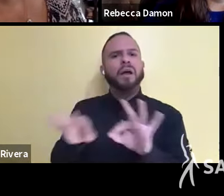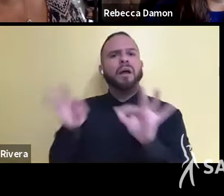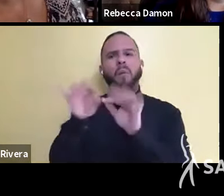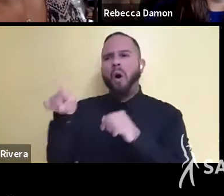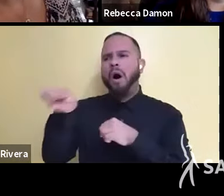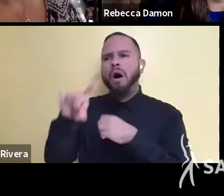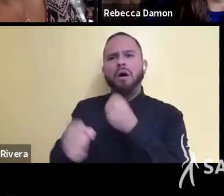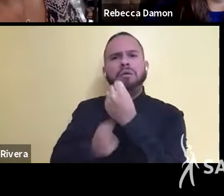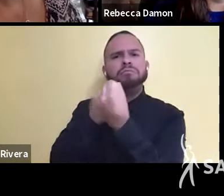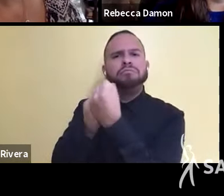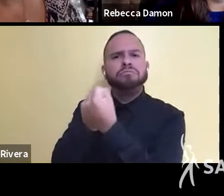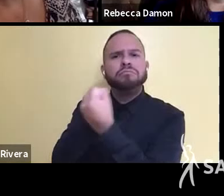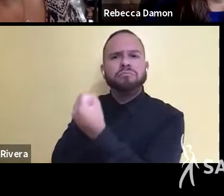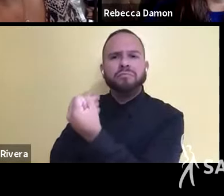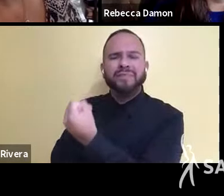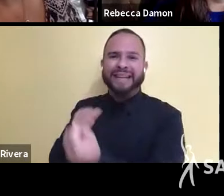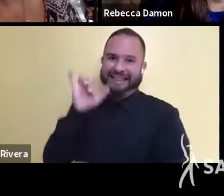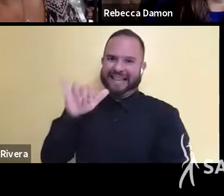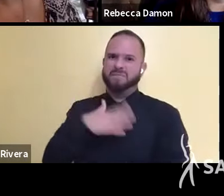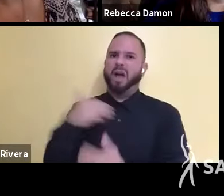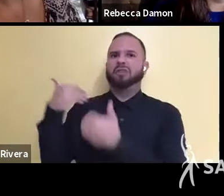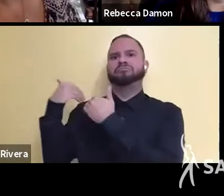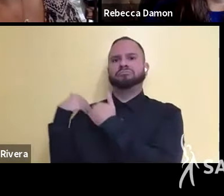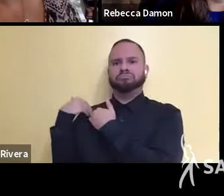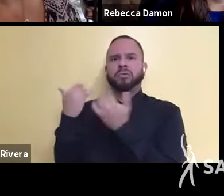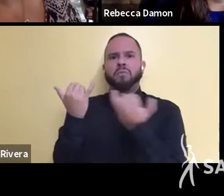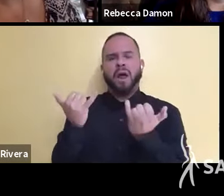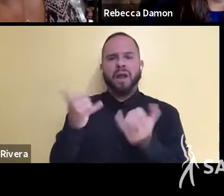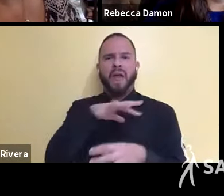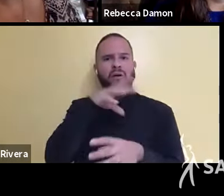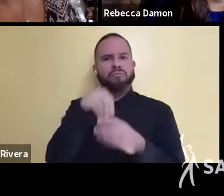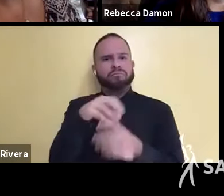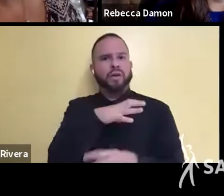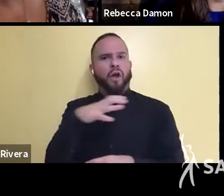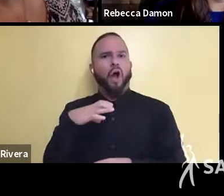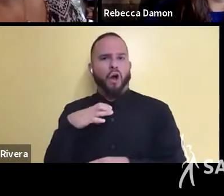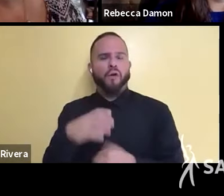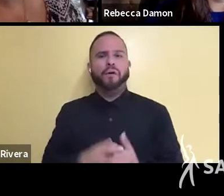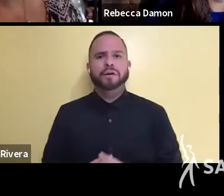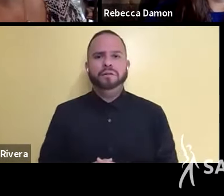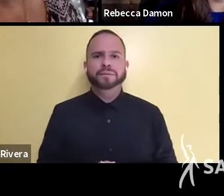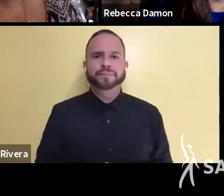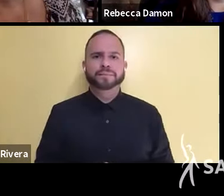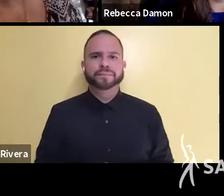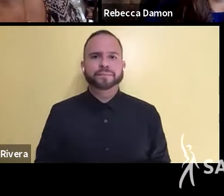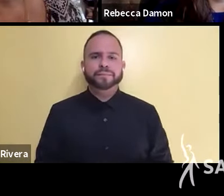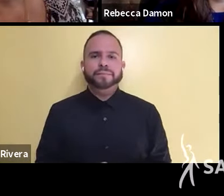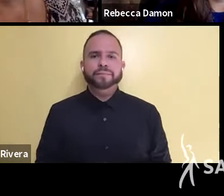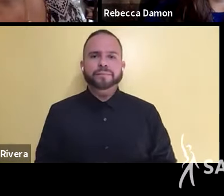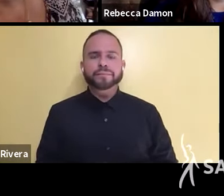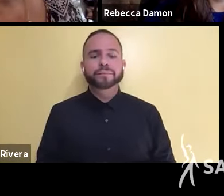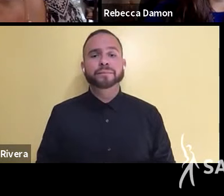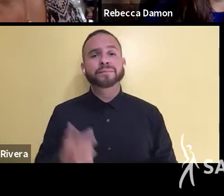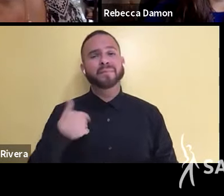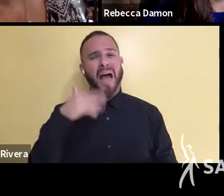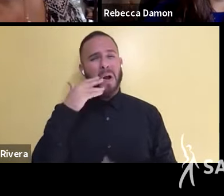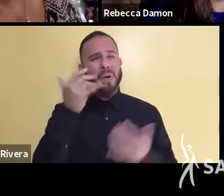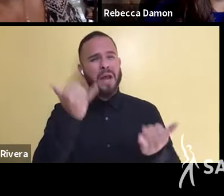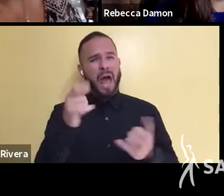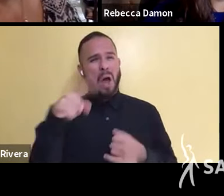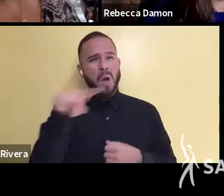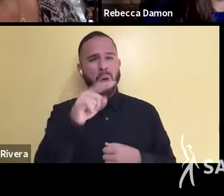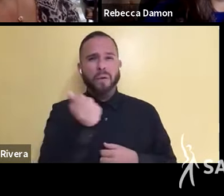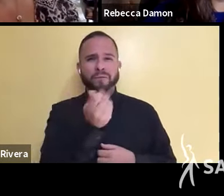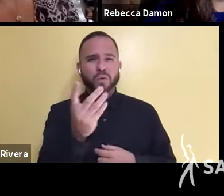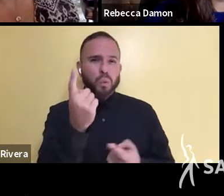is what I'm working on in Congress. And now I know that you have some questions, and I look forward